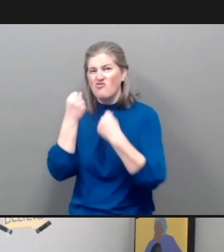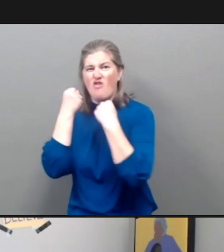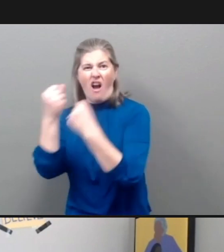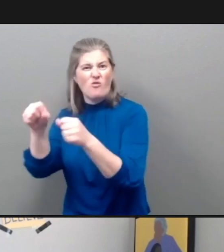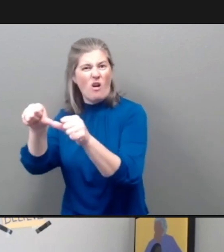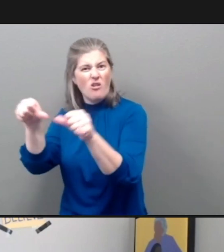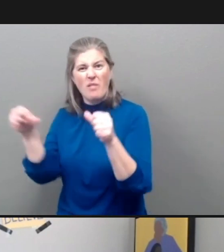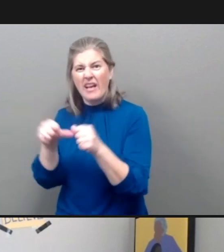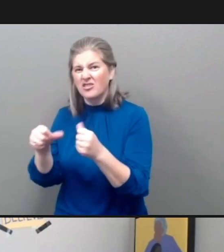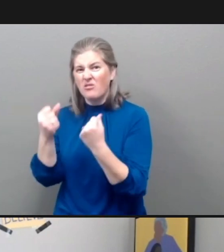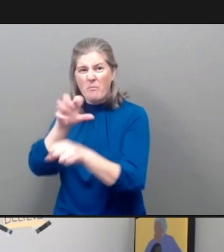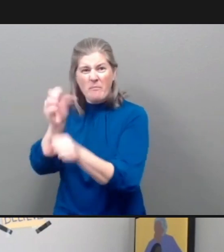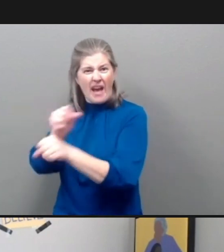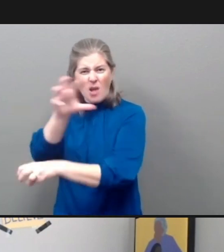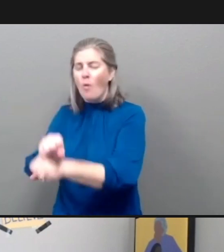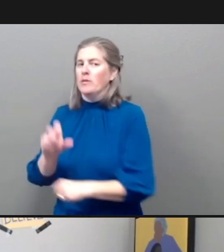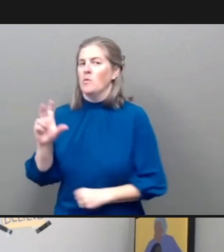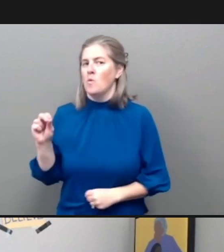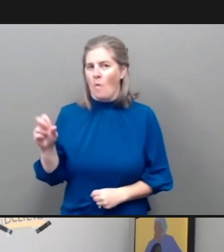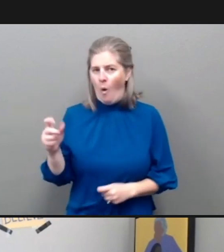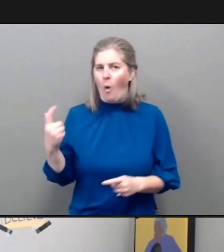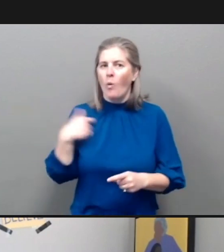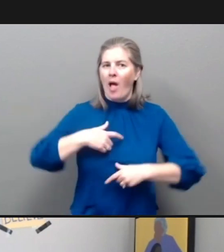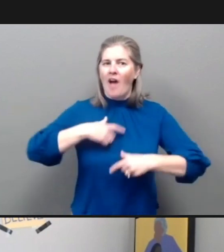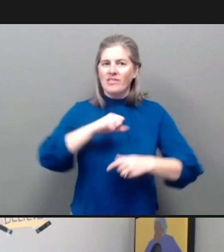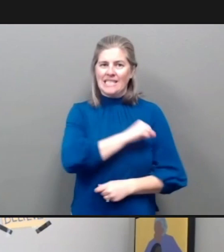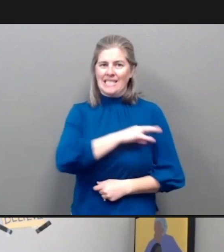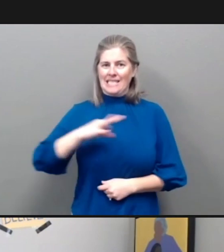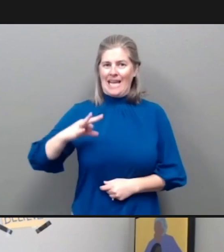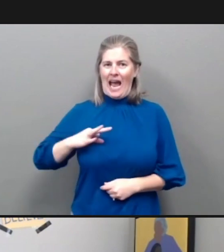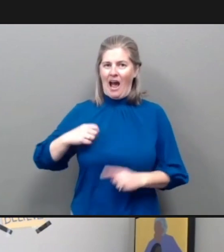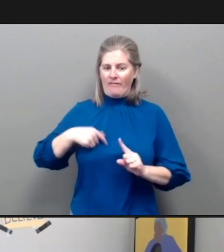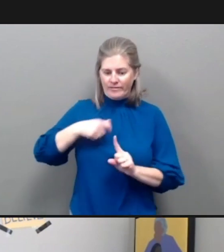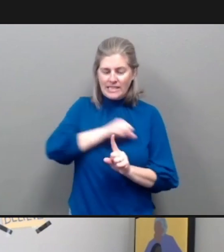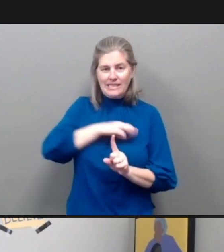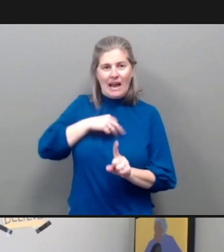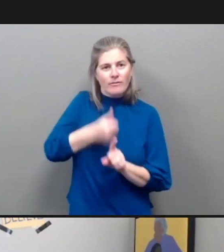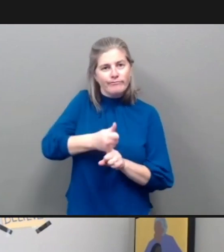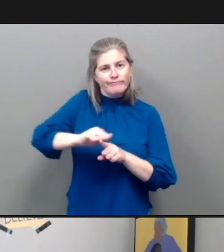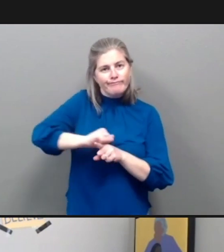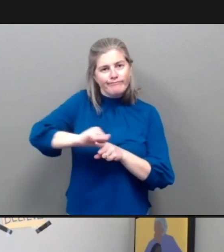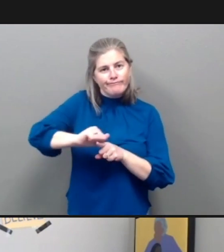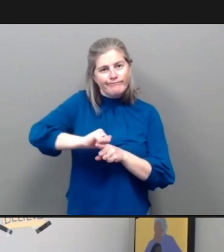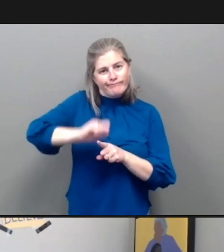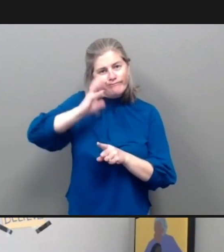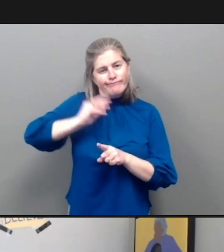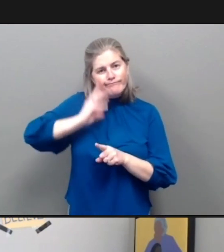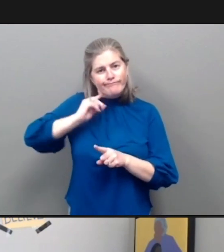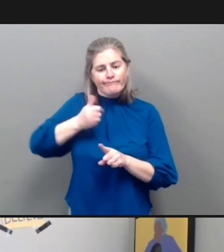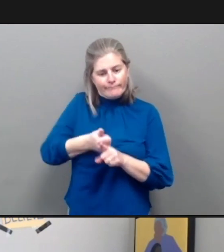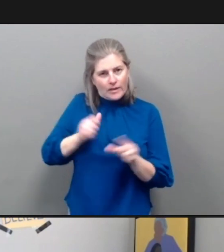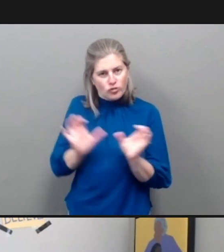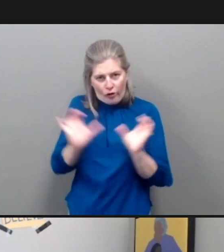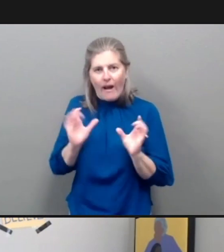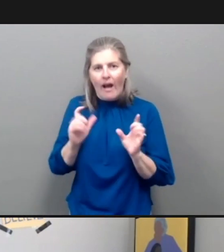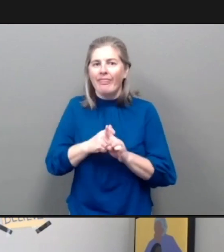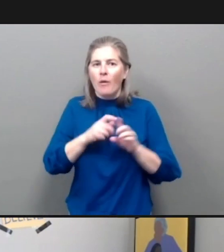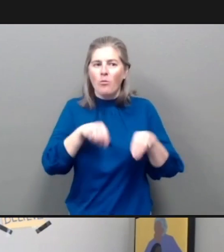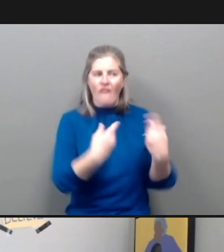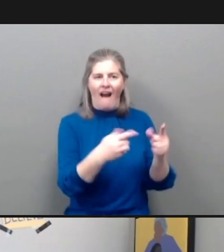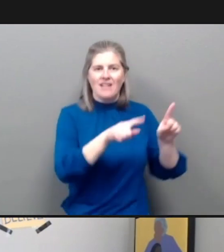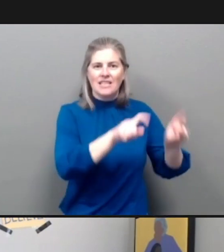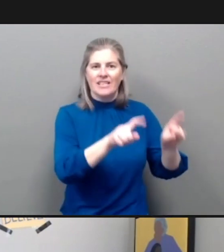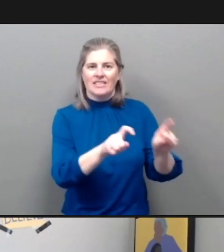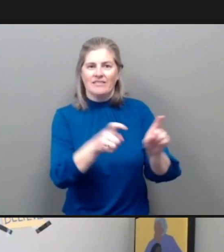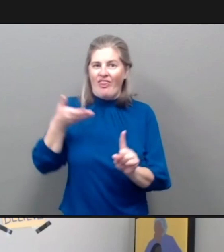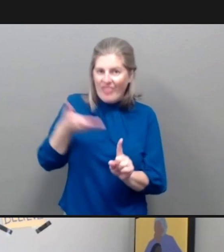an appointment. We will have staff who have been through training and are certified, and they will conduct the tests